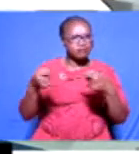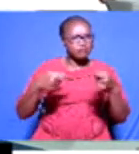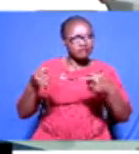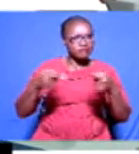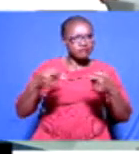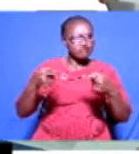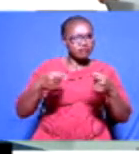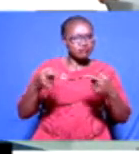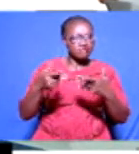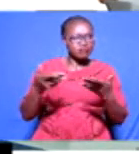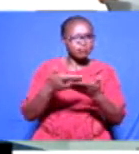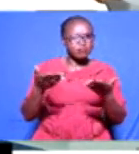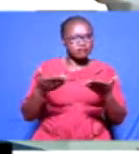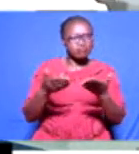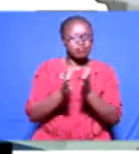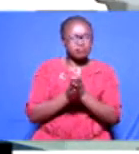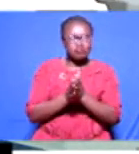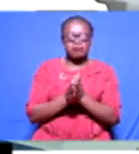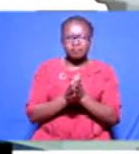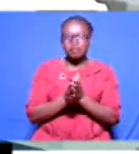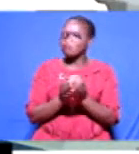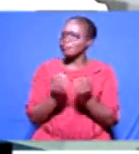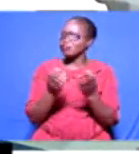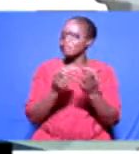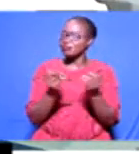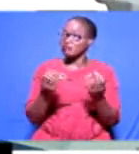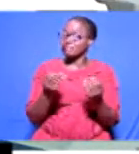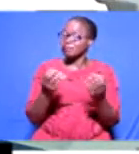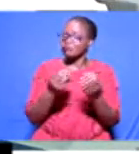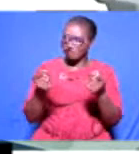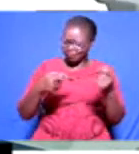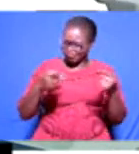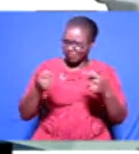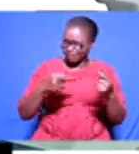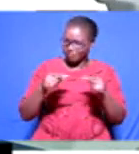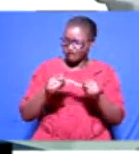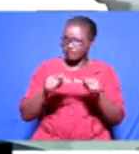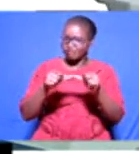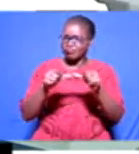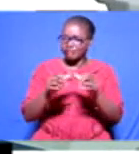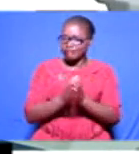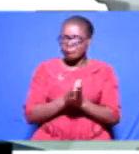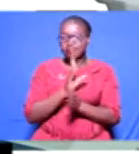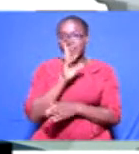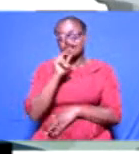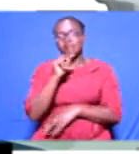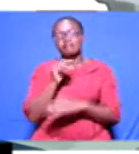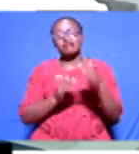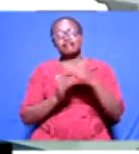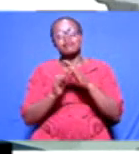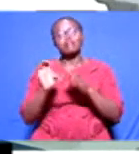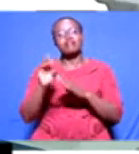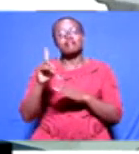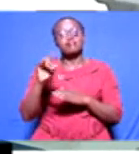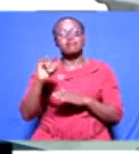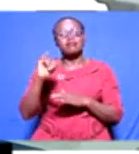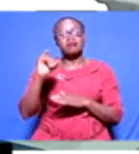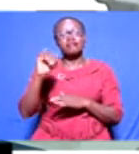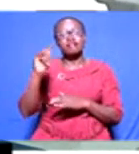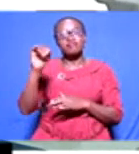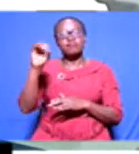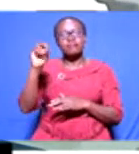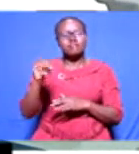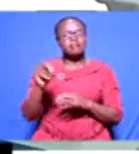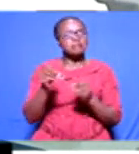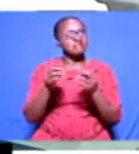Channel 1 News, at Purity_Museo, at Tomboya24. The hashtag to use, that's on Twitter, is Prime Edition. So get on your phone. Hundreds flocked